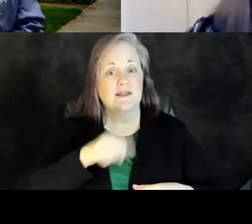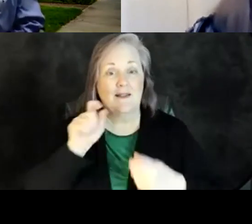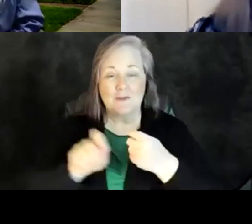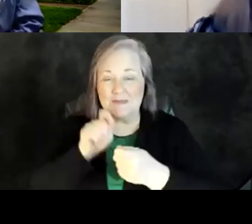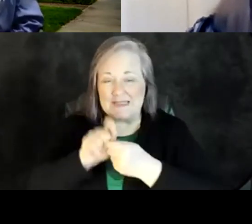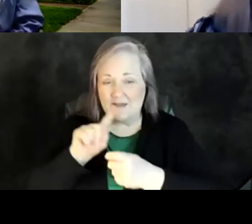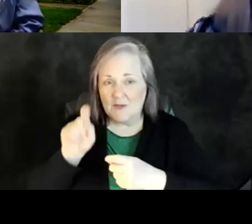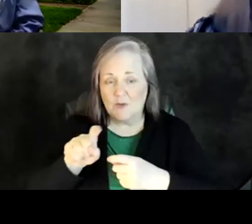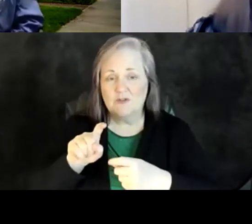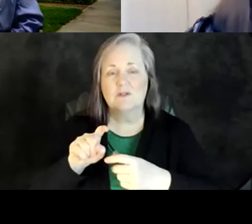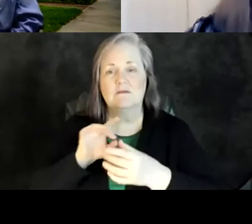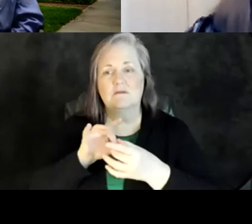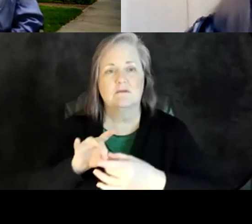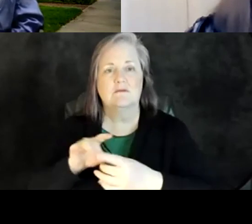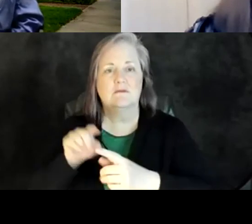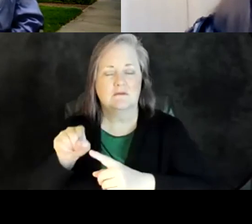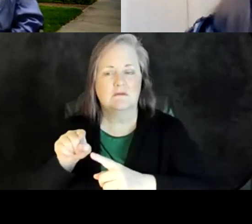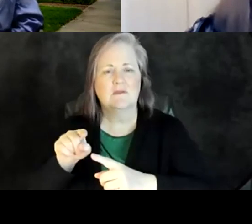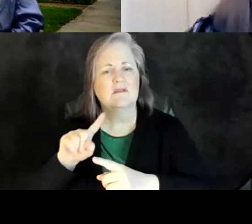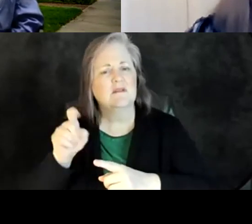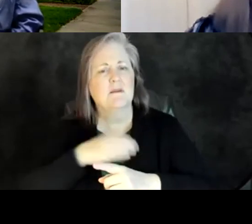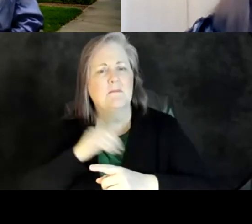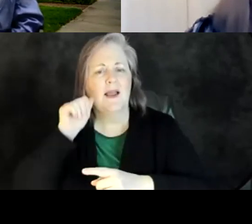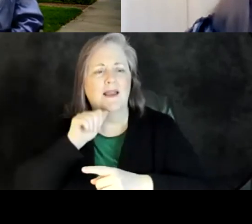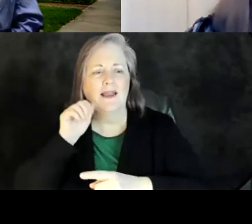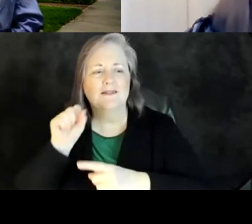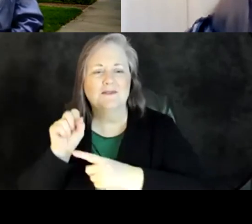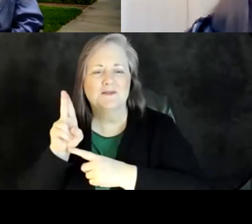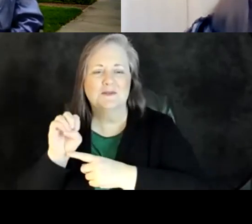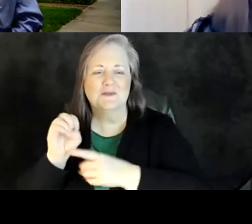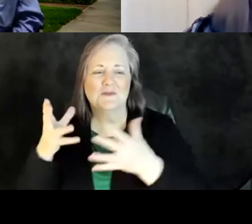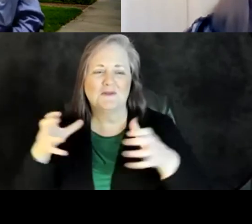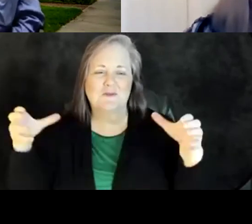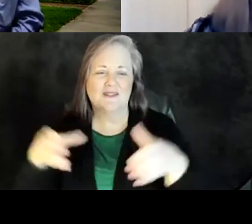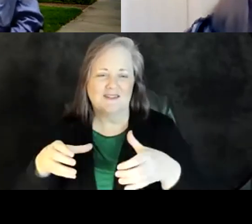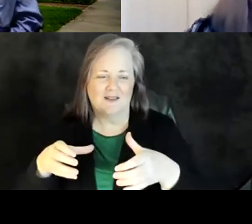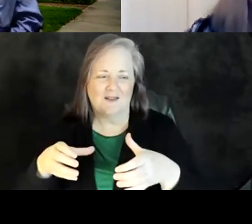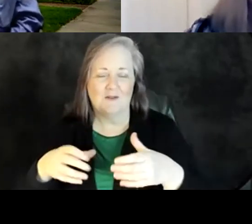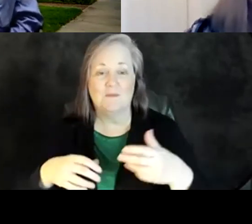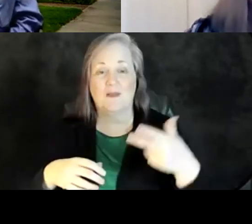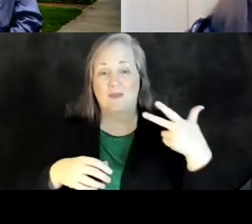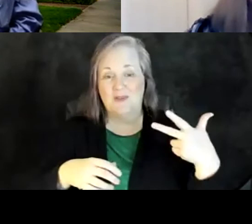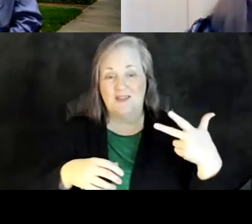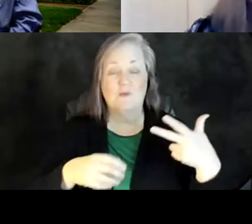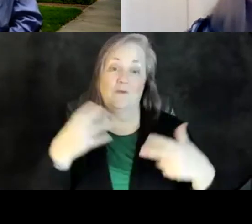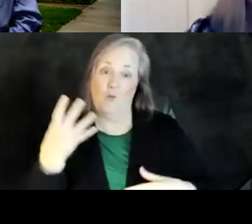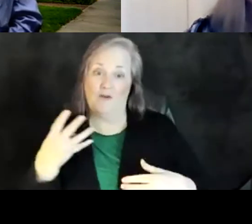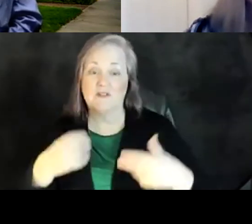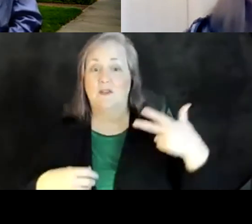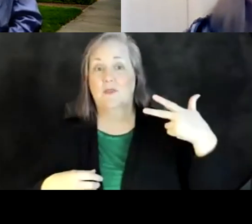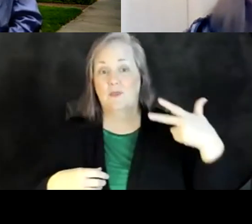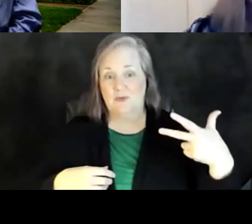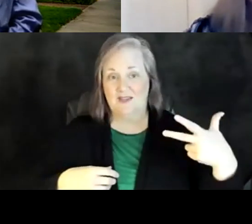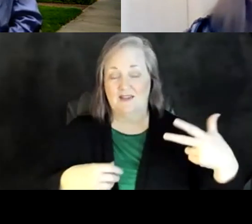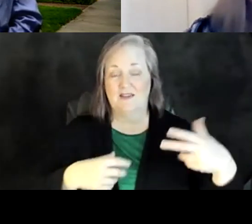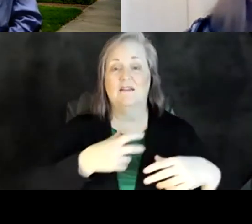along these lines here. This person asks, my Aunt Sue wants to get a few of us together, but only 3 out of 4 of us are vaccinated. Can we still